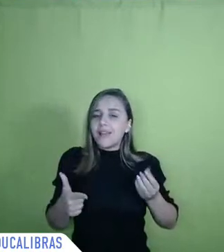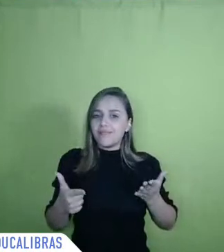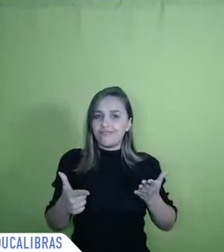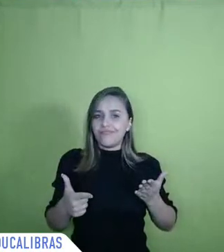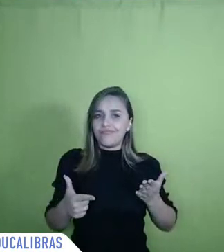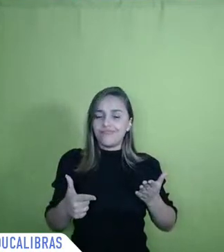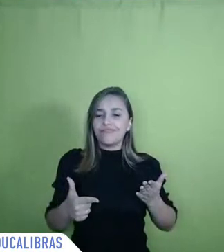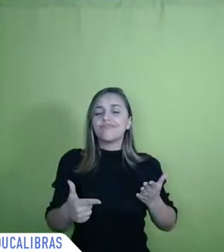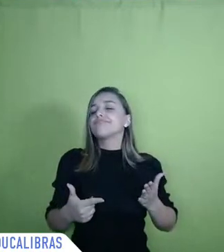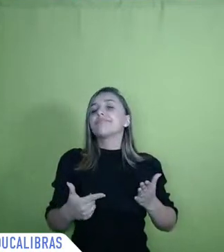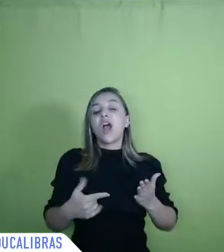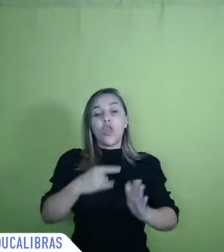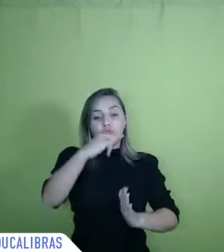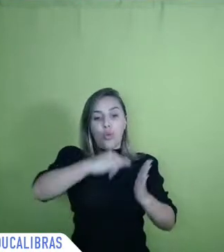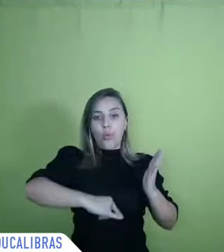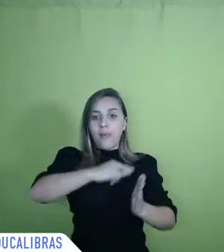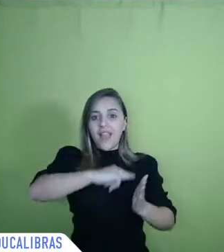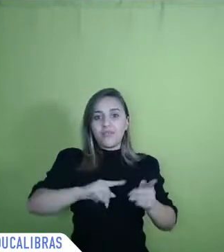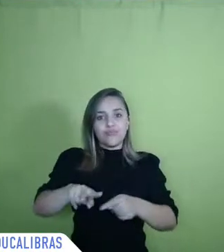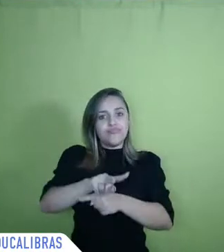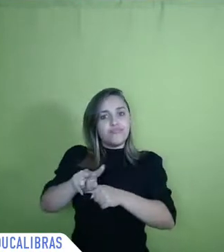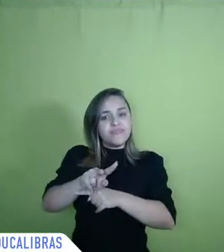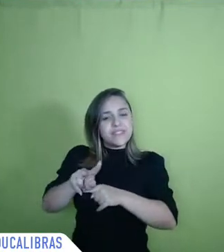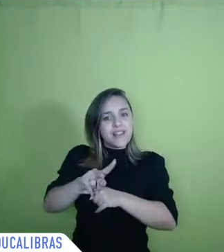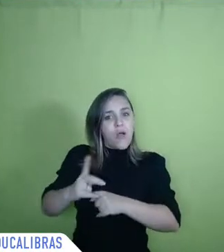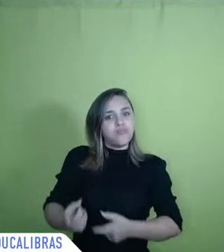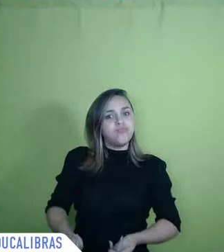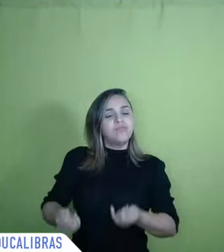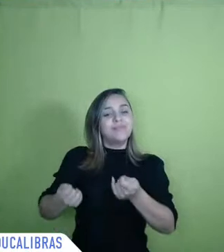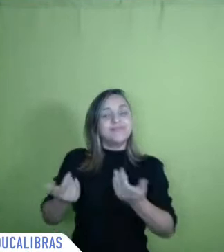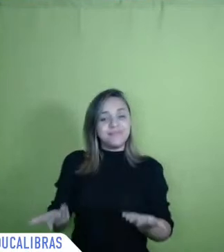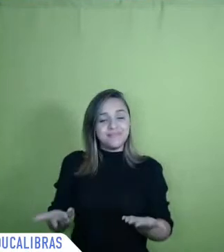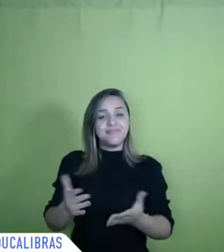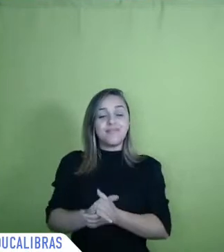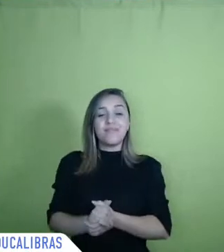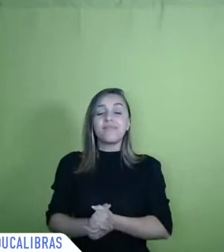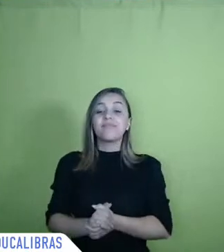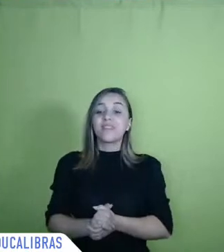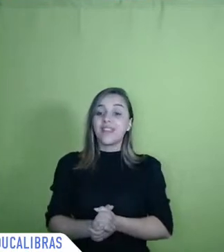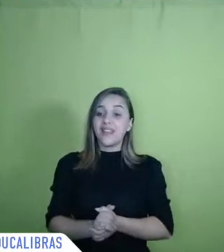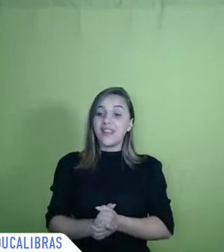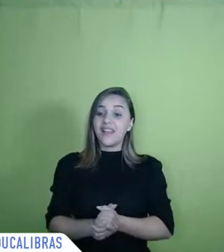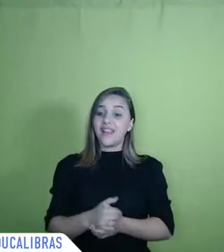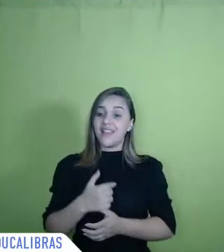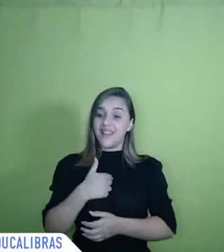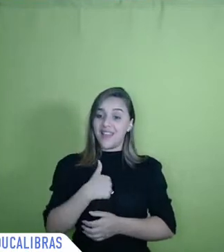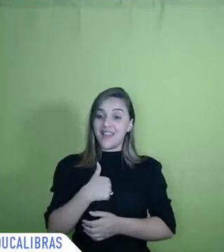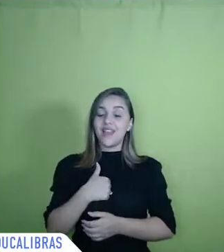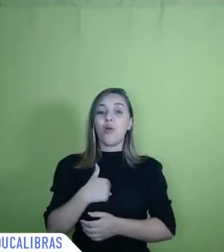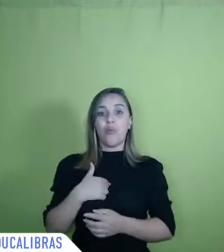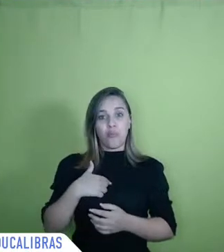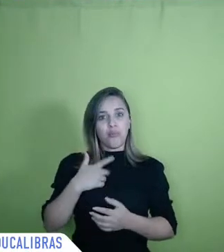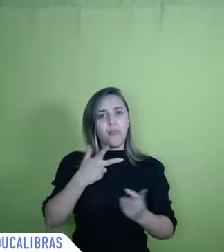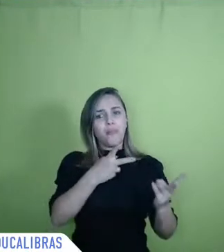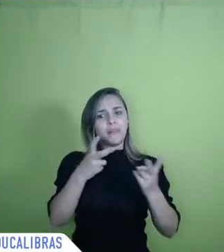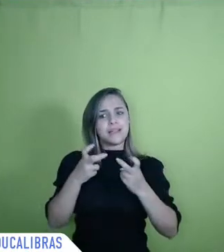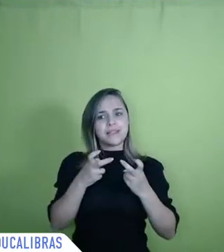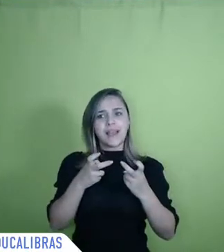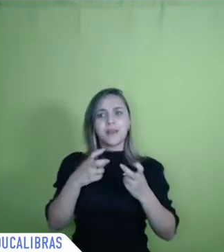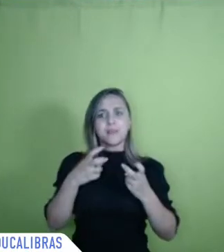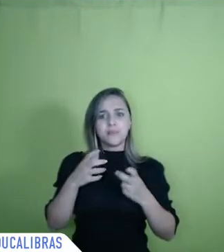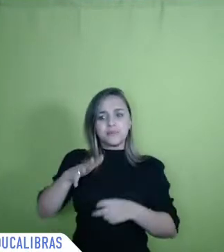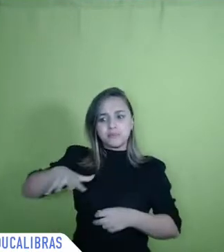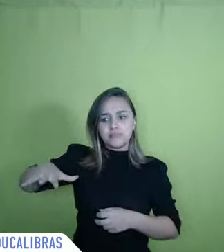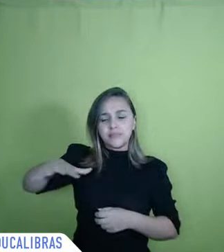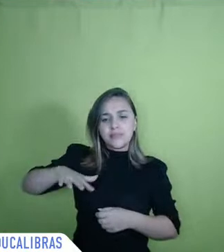any fiscal or financial instruments to get out of this situation. This is the problem. I have taken